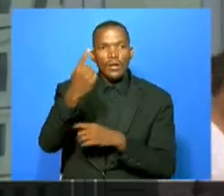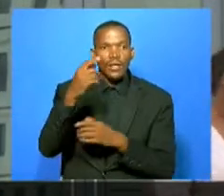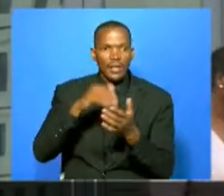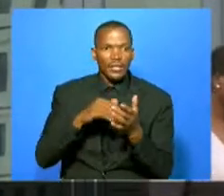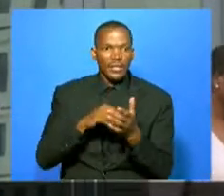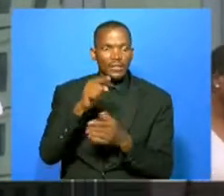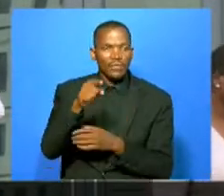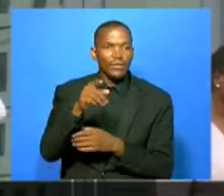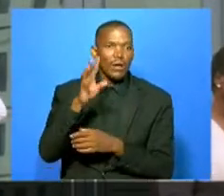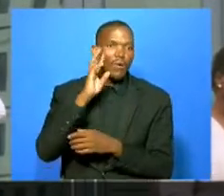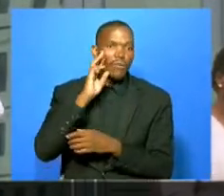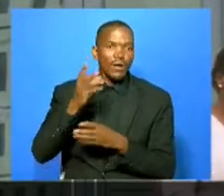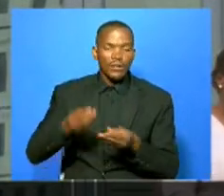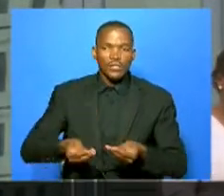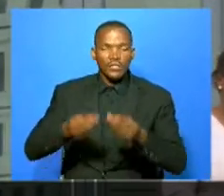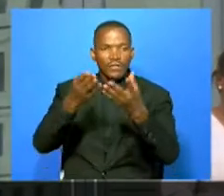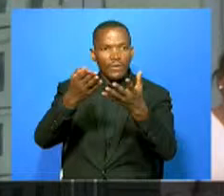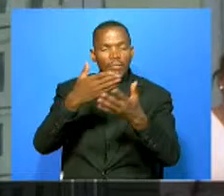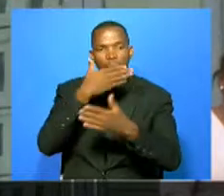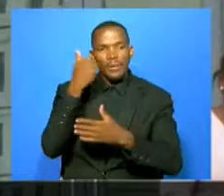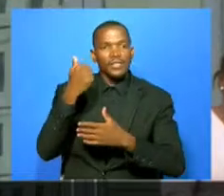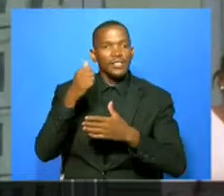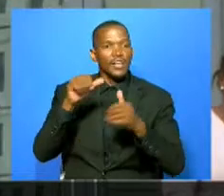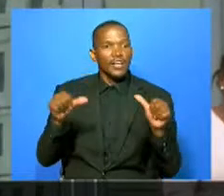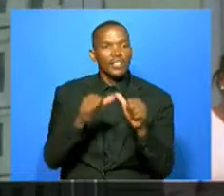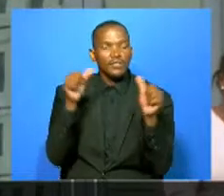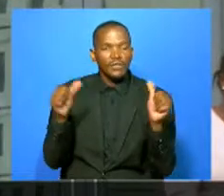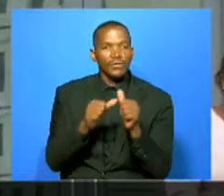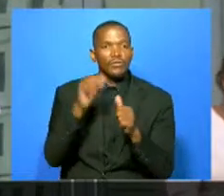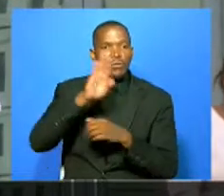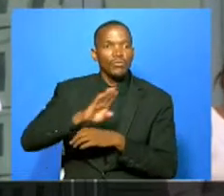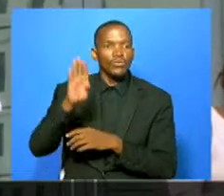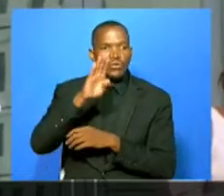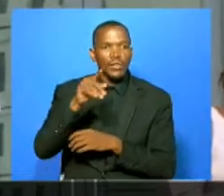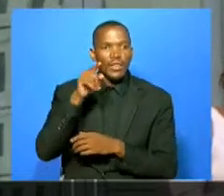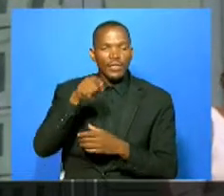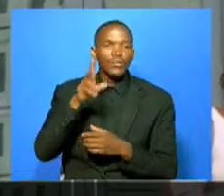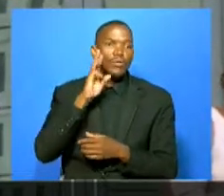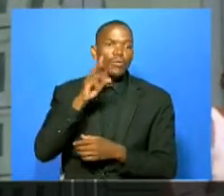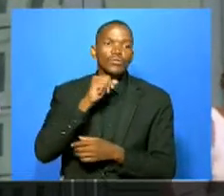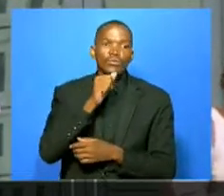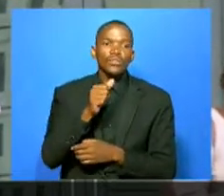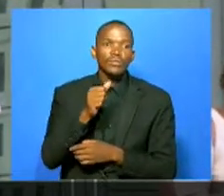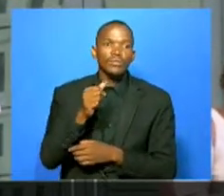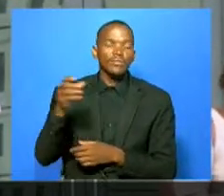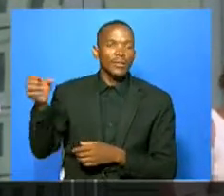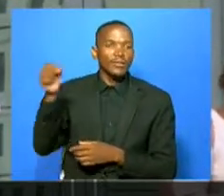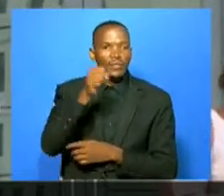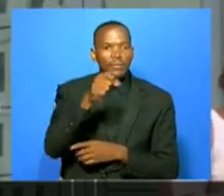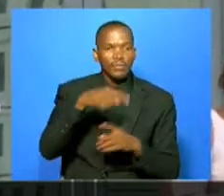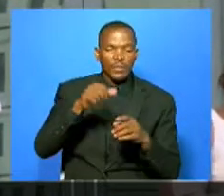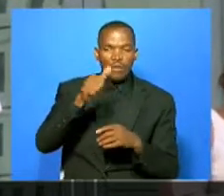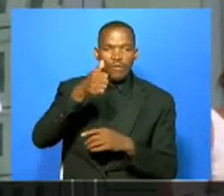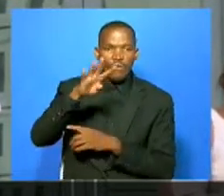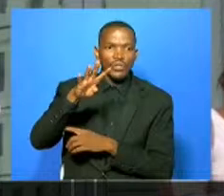that they deliver the best event to Botswana. This event might not going to come, or it is not going to come on the